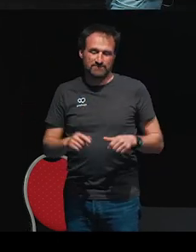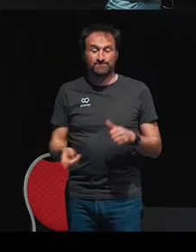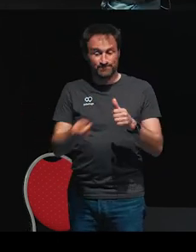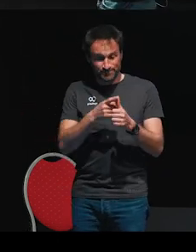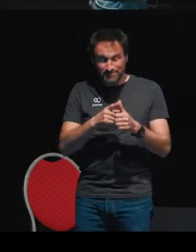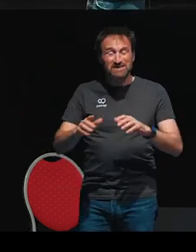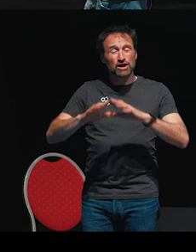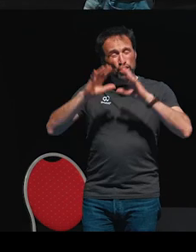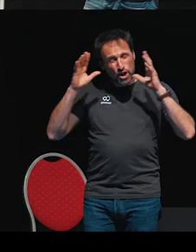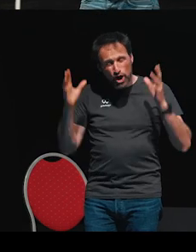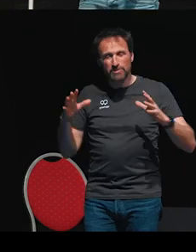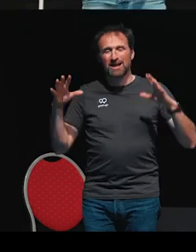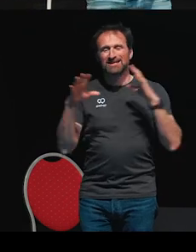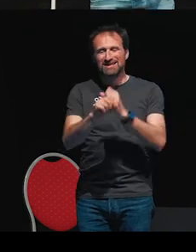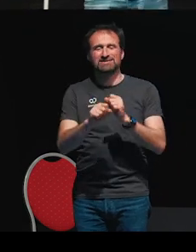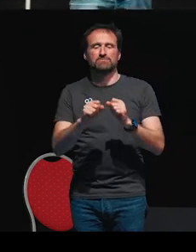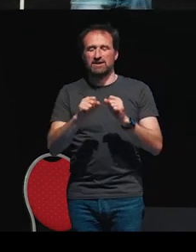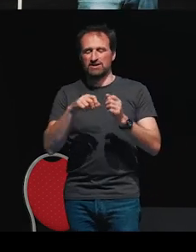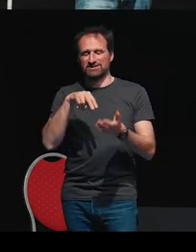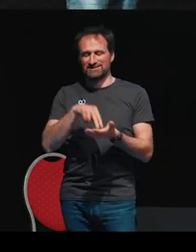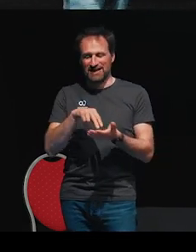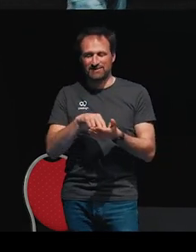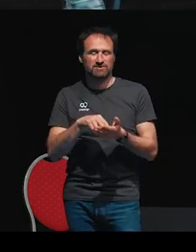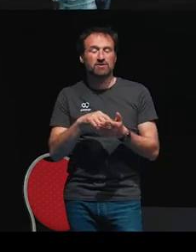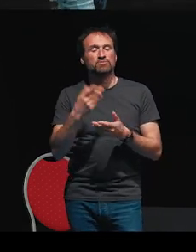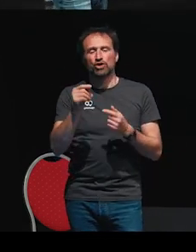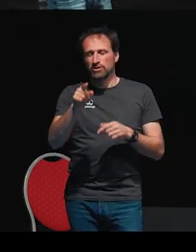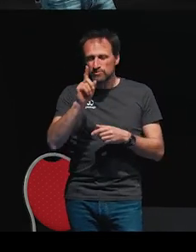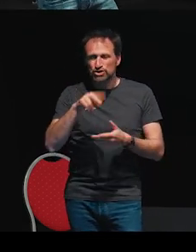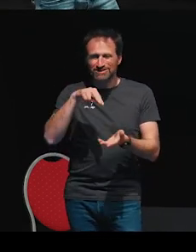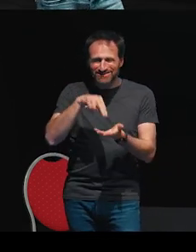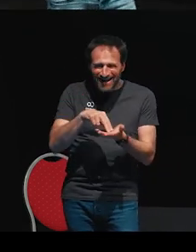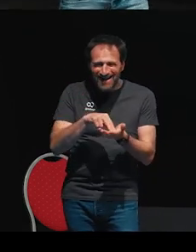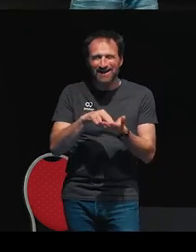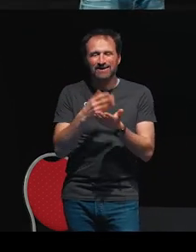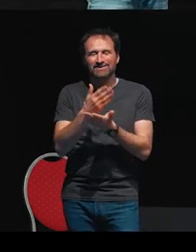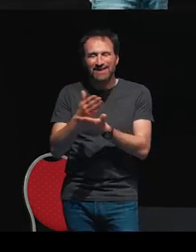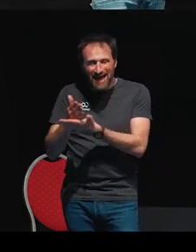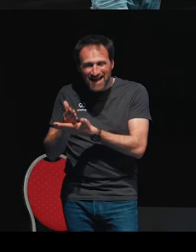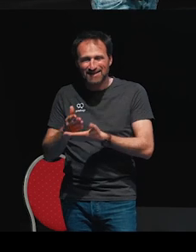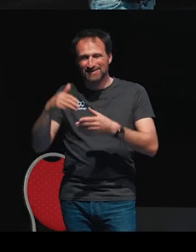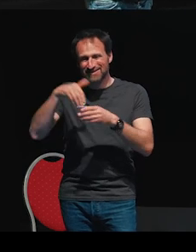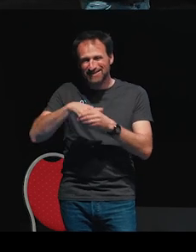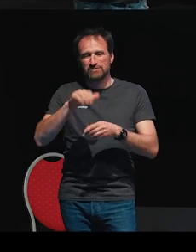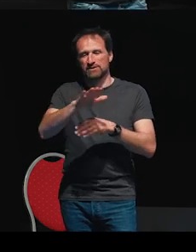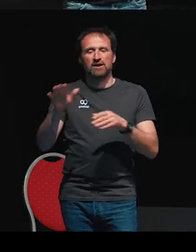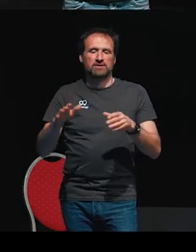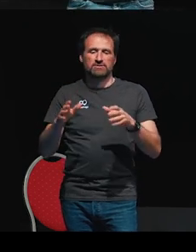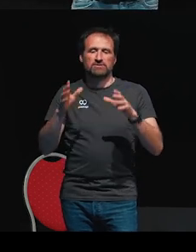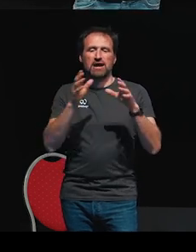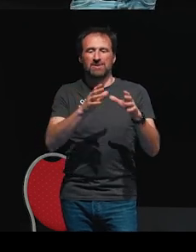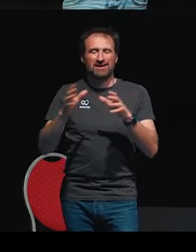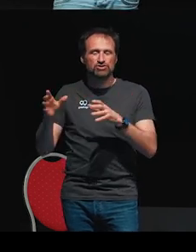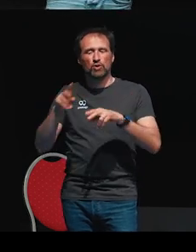which means you have to share this state in between different parts or components of your application. If you